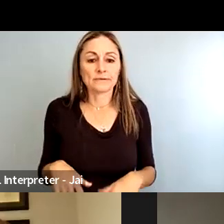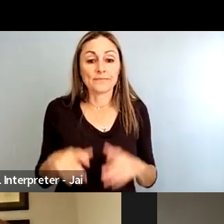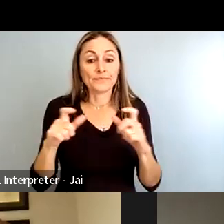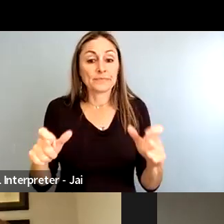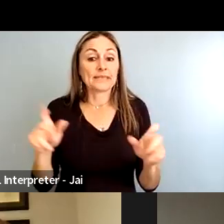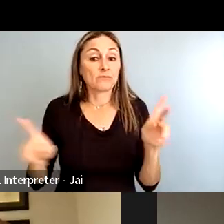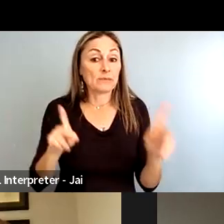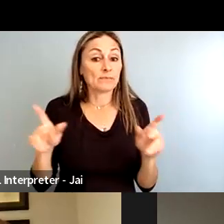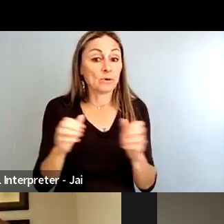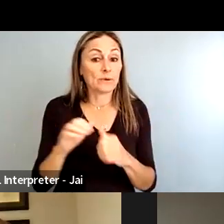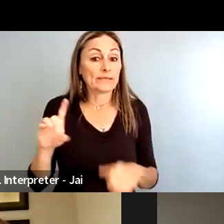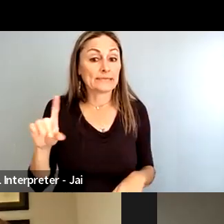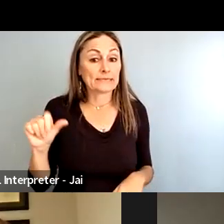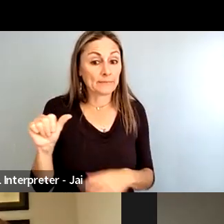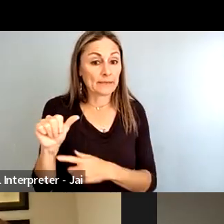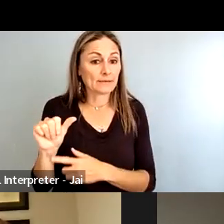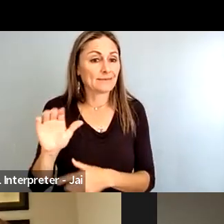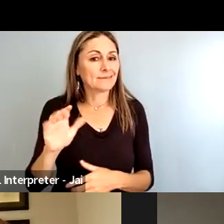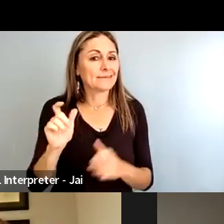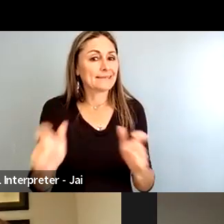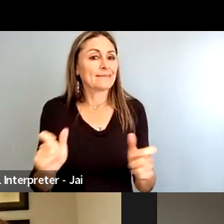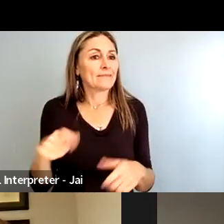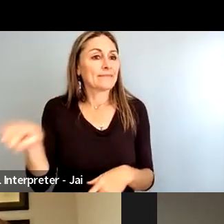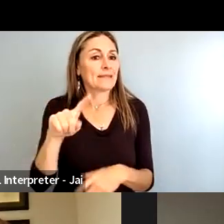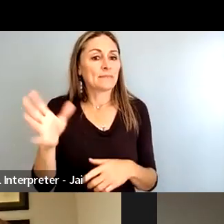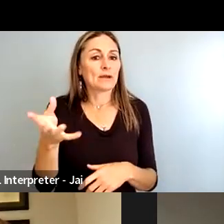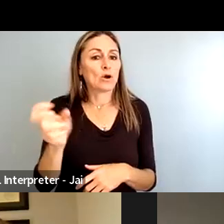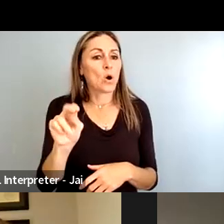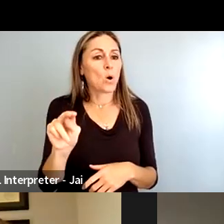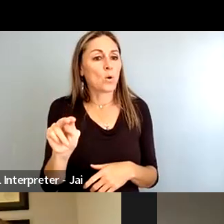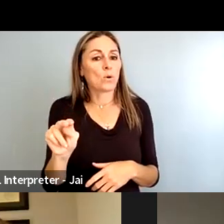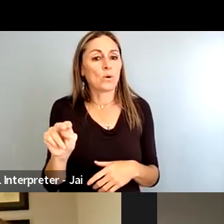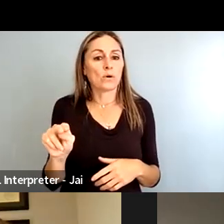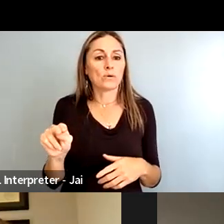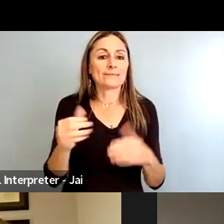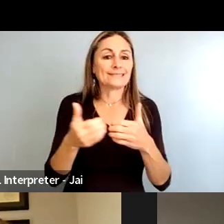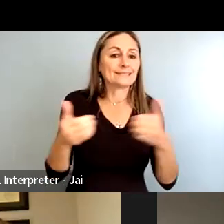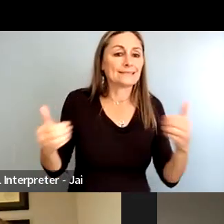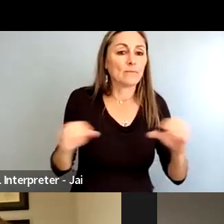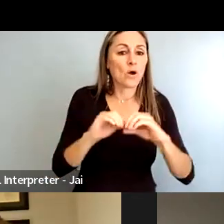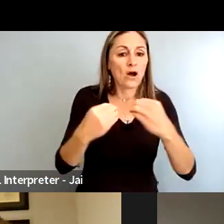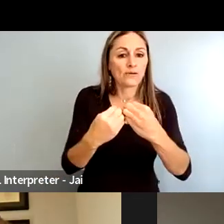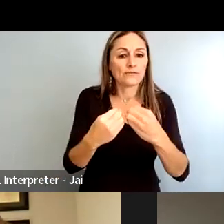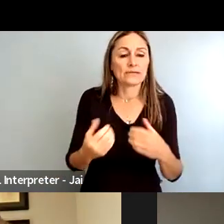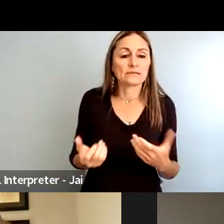people with disabilities their own separate office. I know like at school, you get